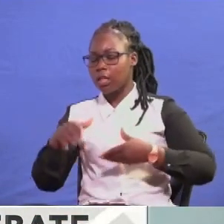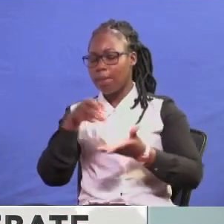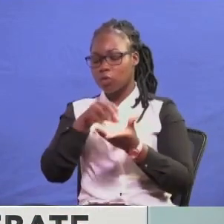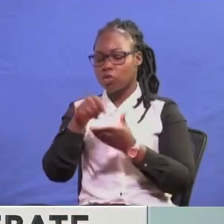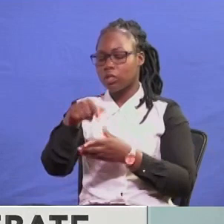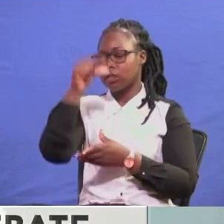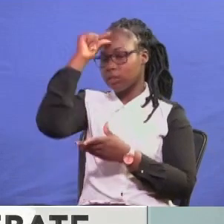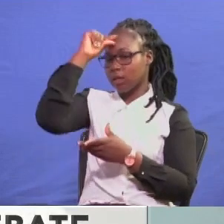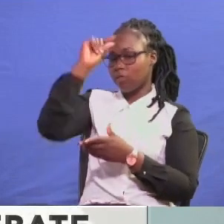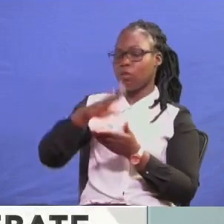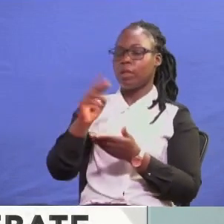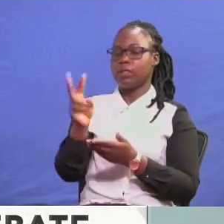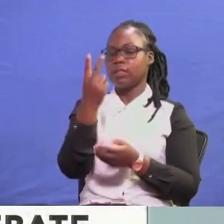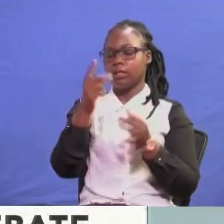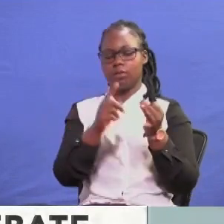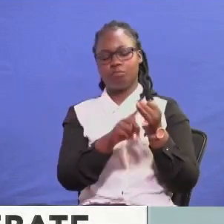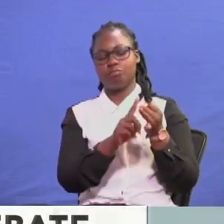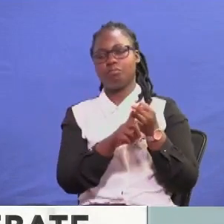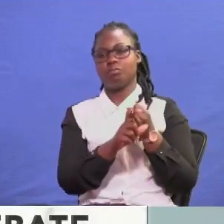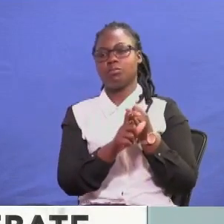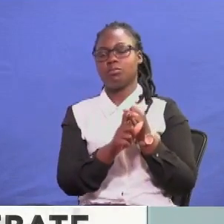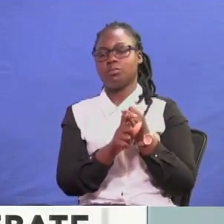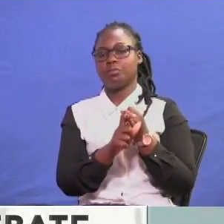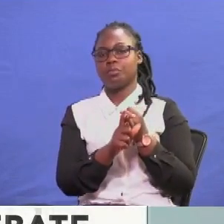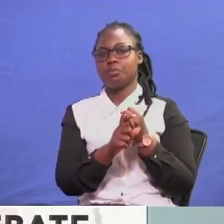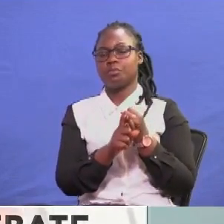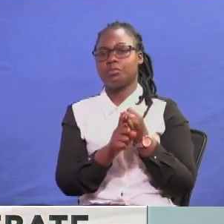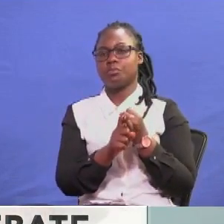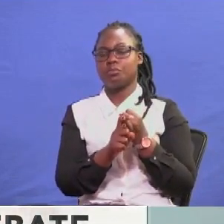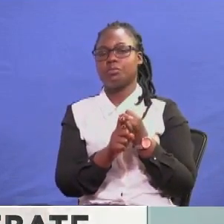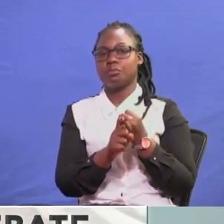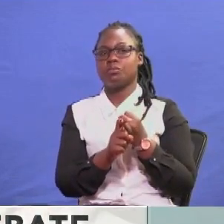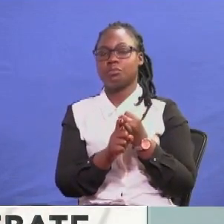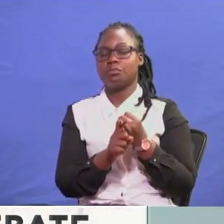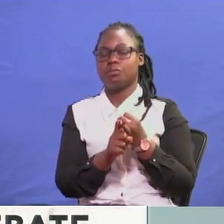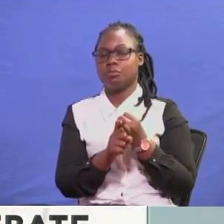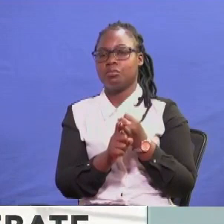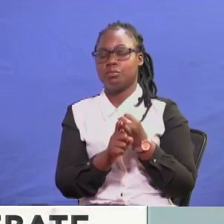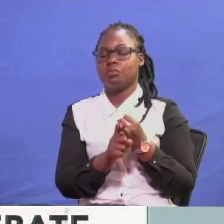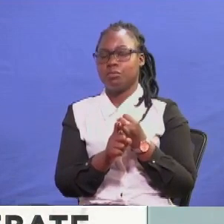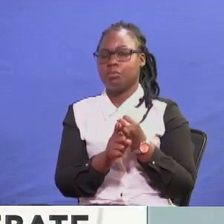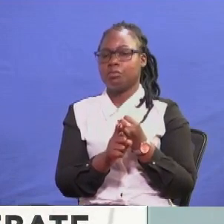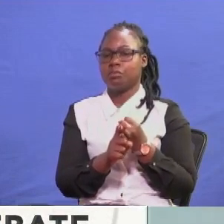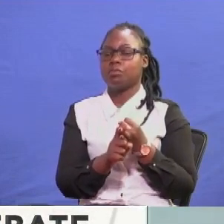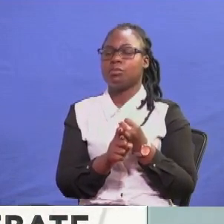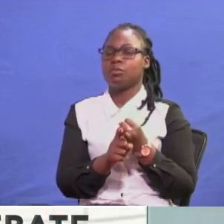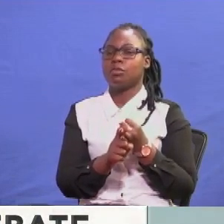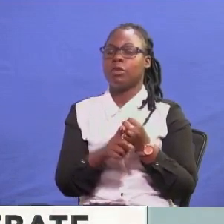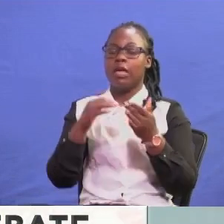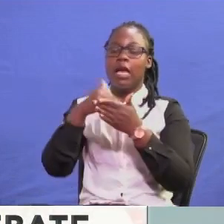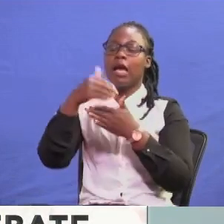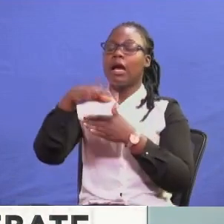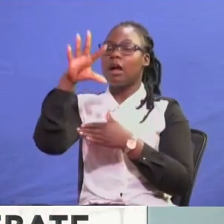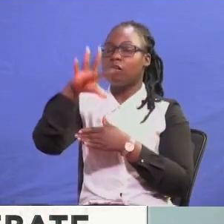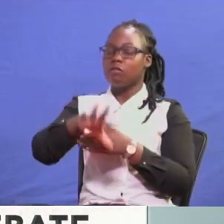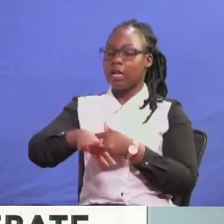government. Secondly, we are headed to, Kenya, there's only, after elections,